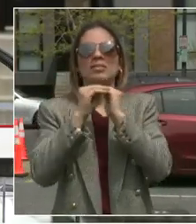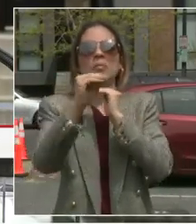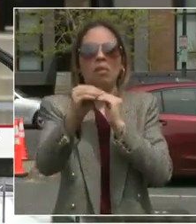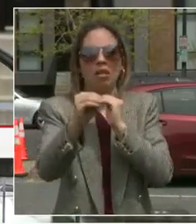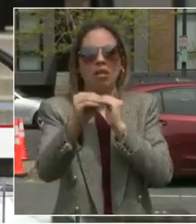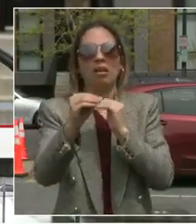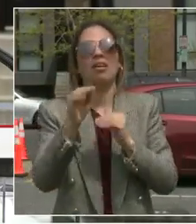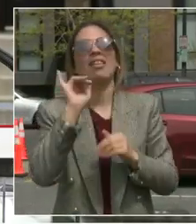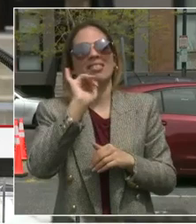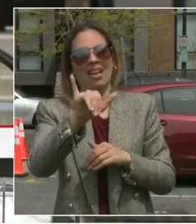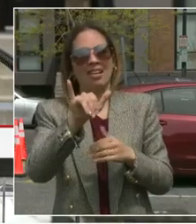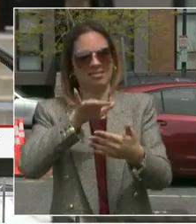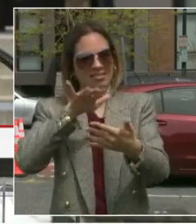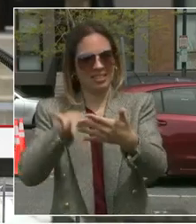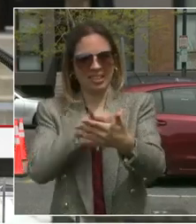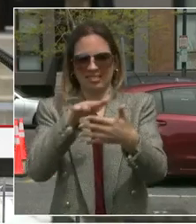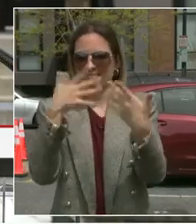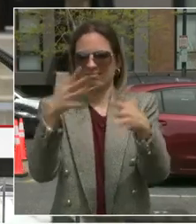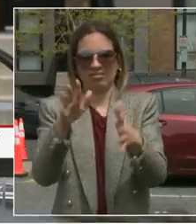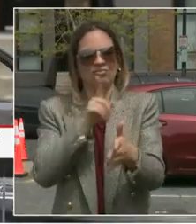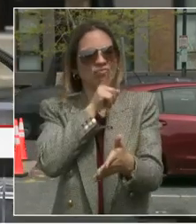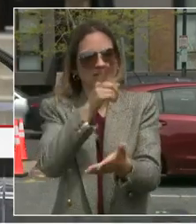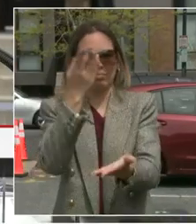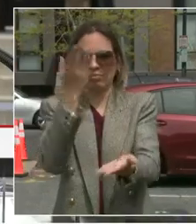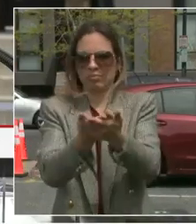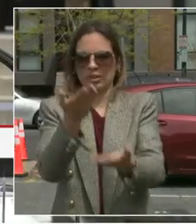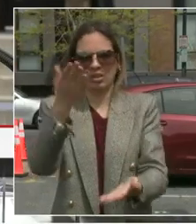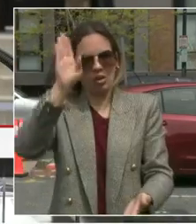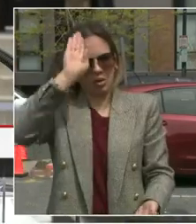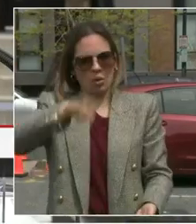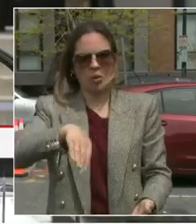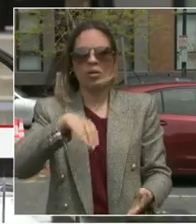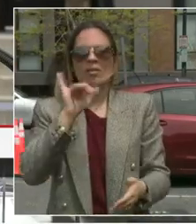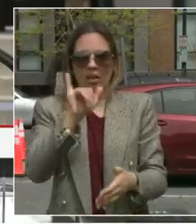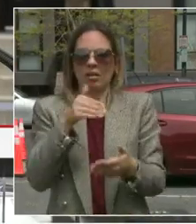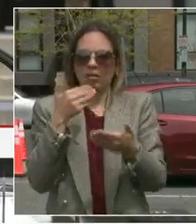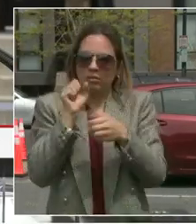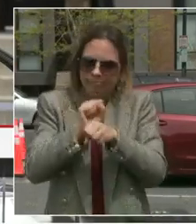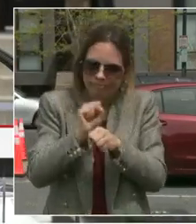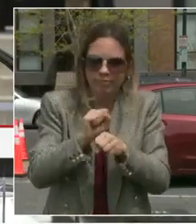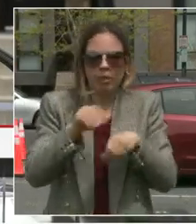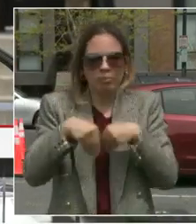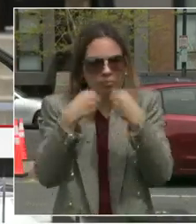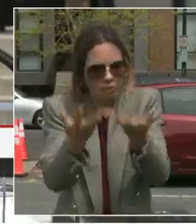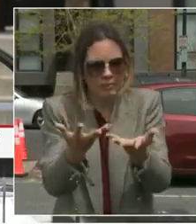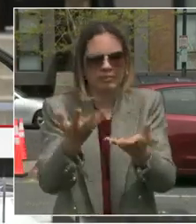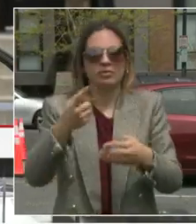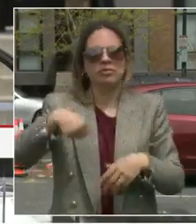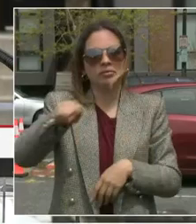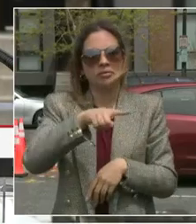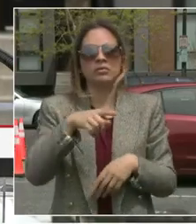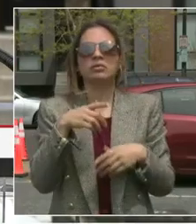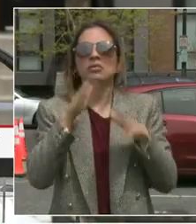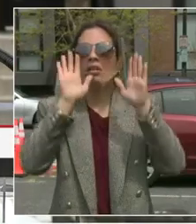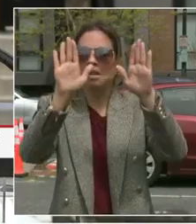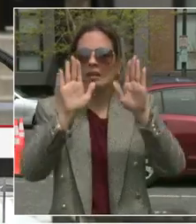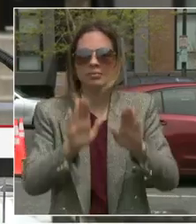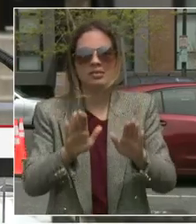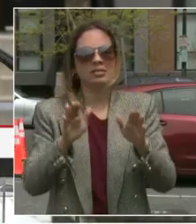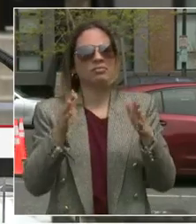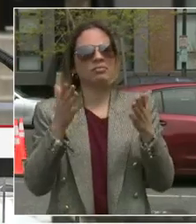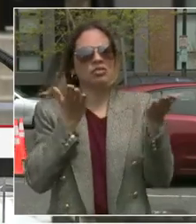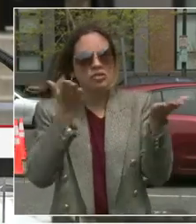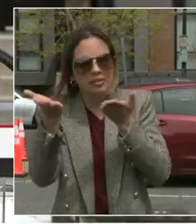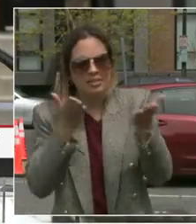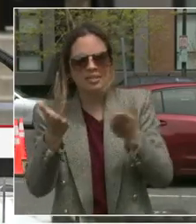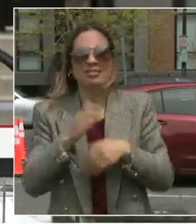and proven across the system. So we work closely with our providers, and they are providing exceptional services. When people experience